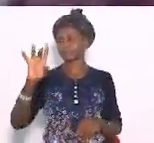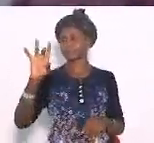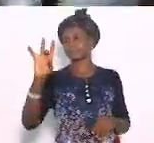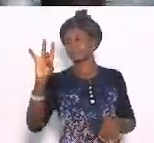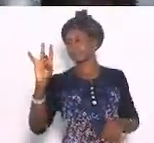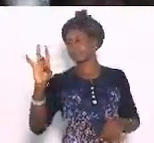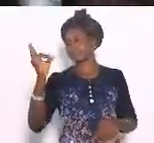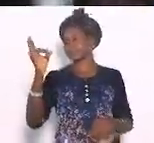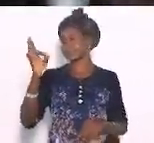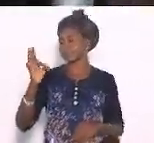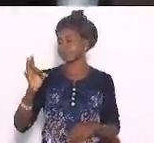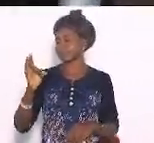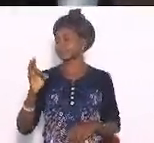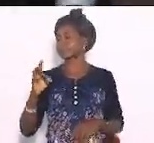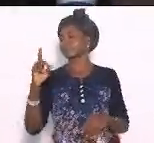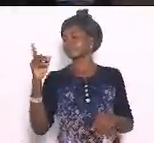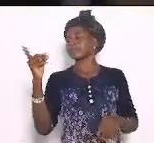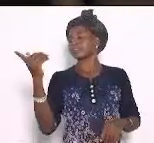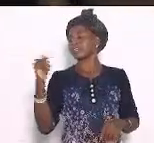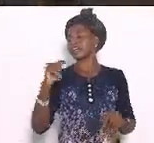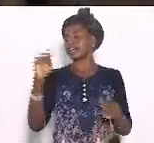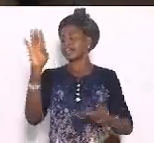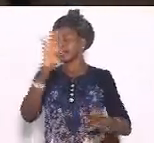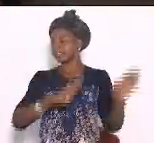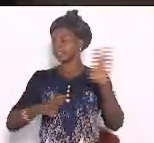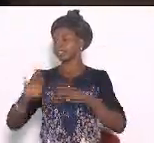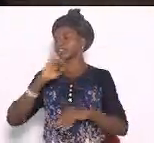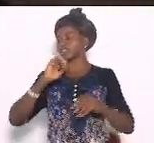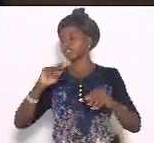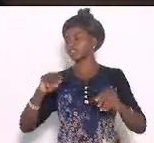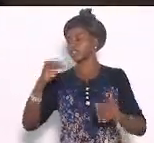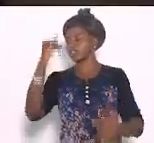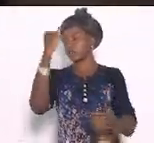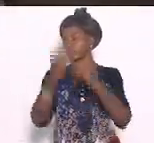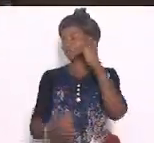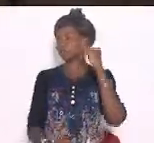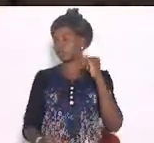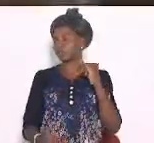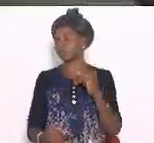the is over the